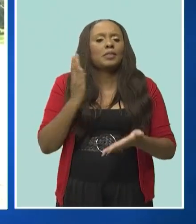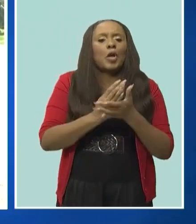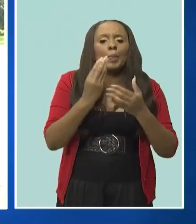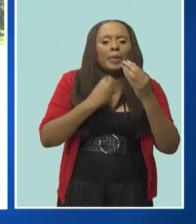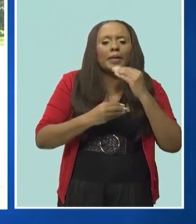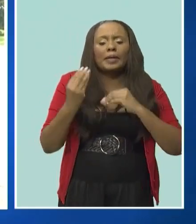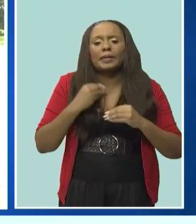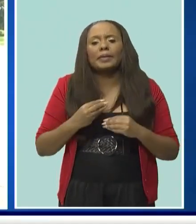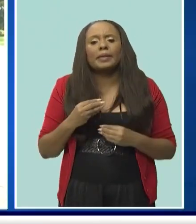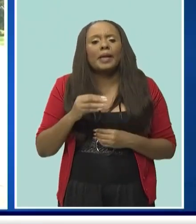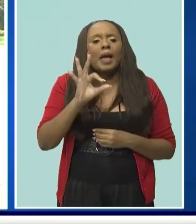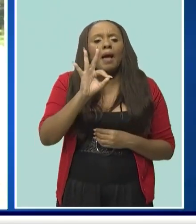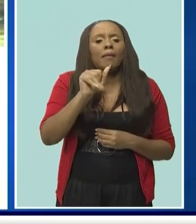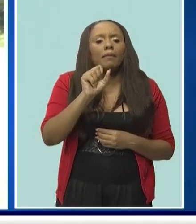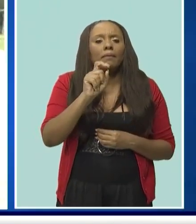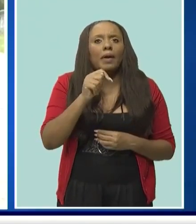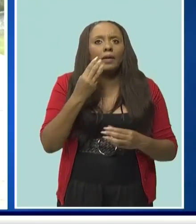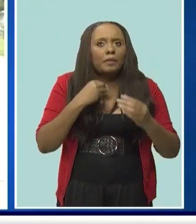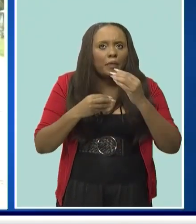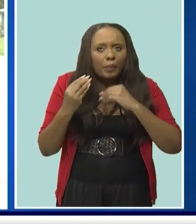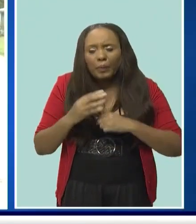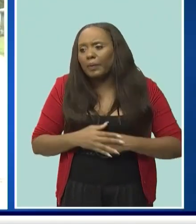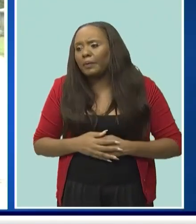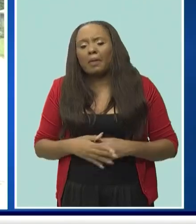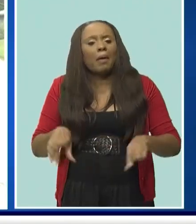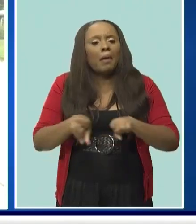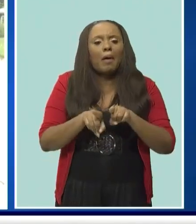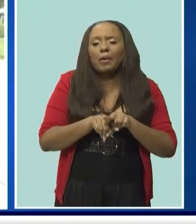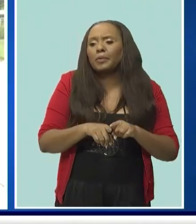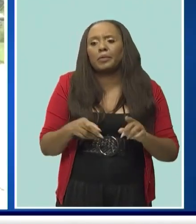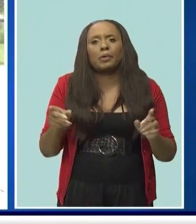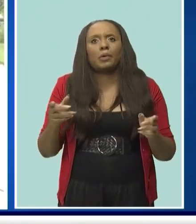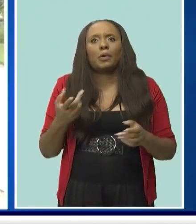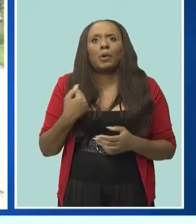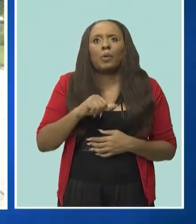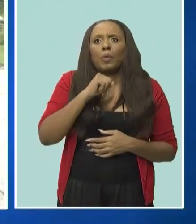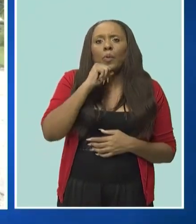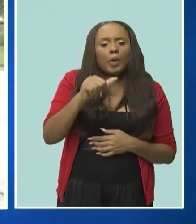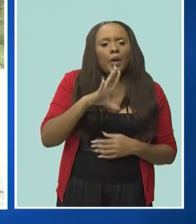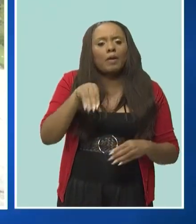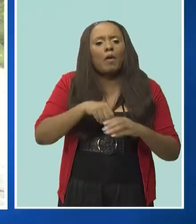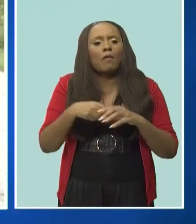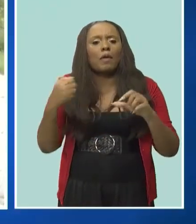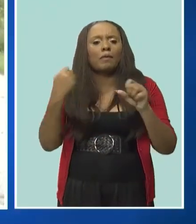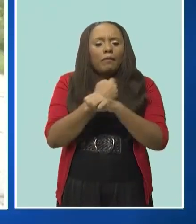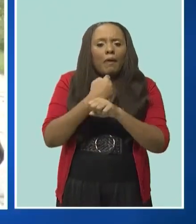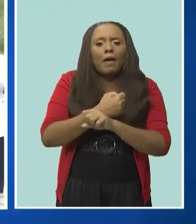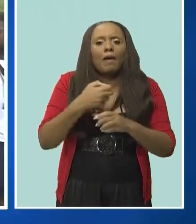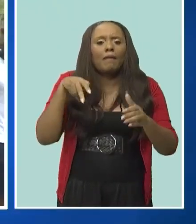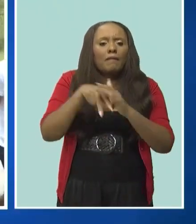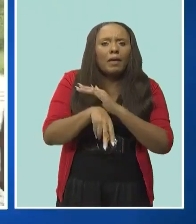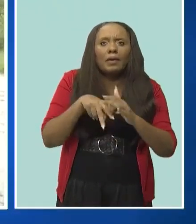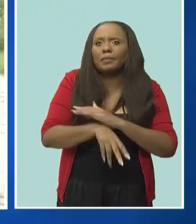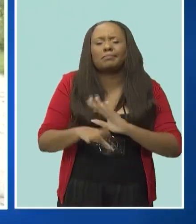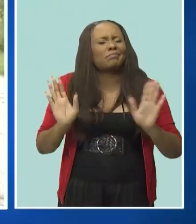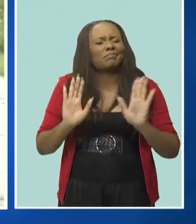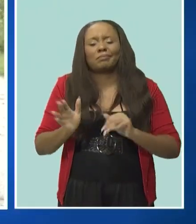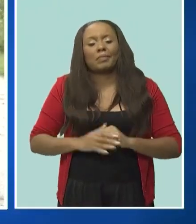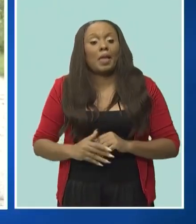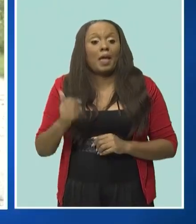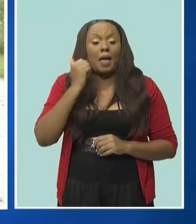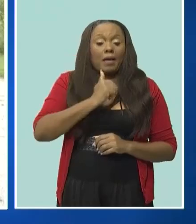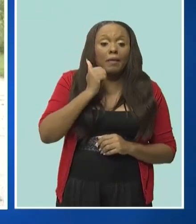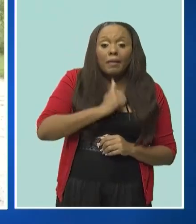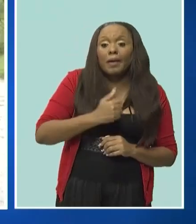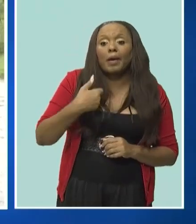Keep the community together so we don't get enough violence or not. Keep everybody violence until we cut here roast breadfruit. So we cut every day, we roast breadfruit. And